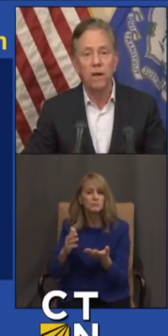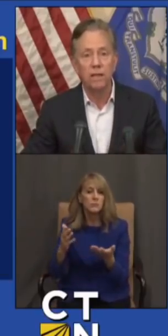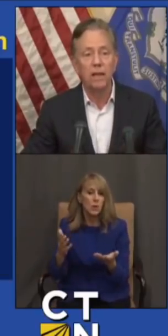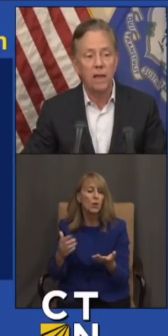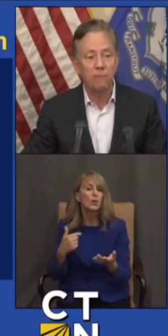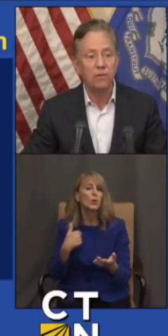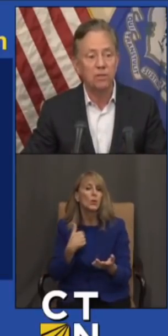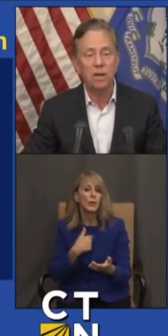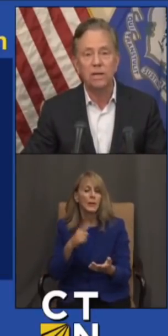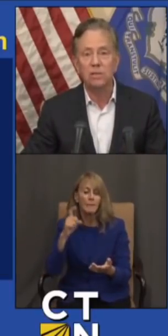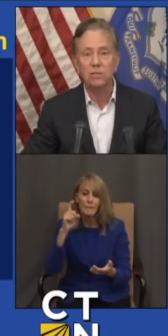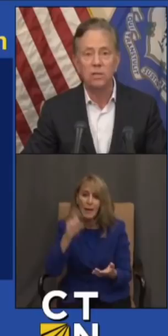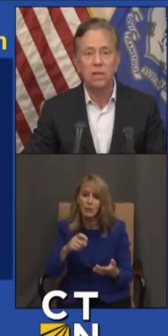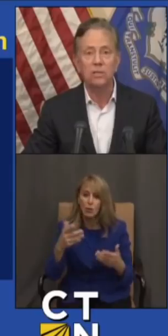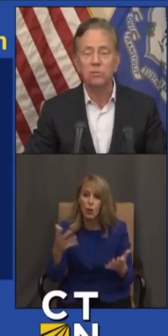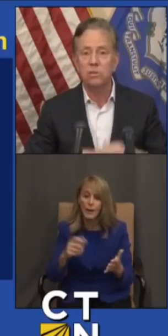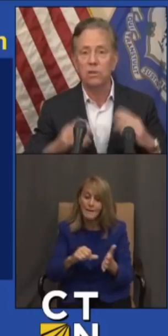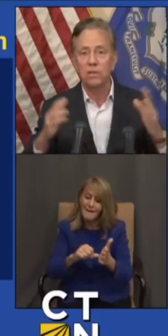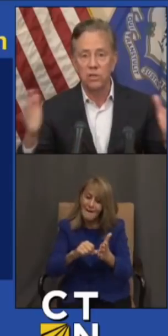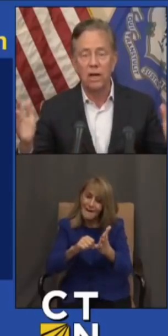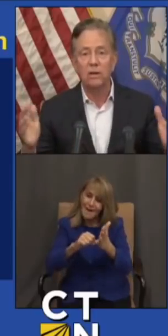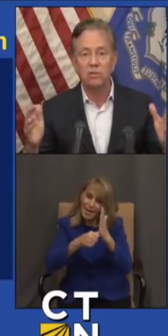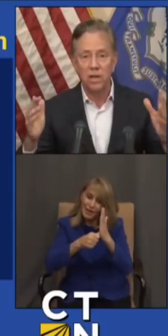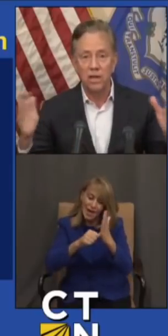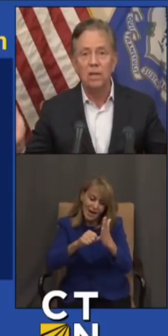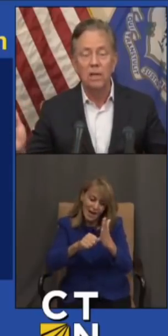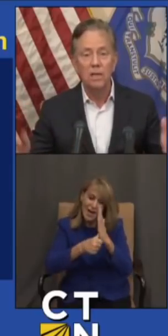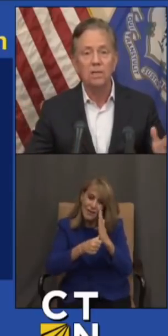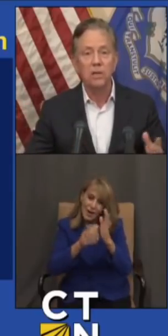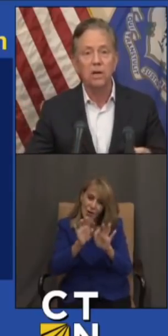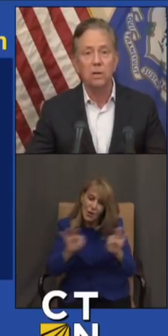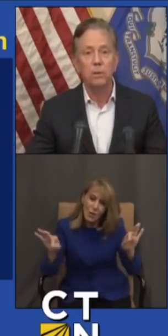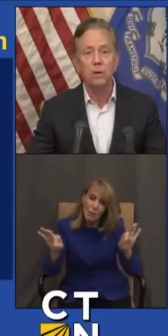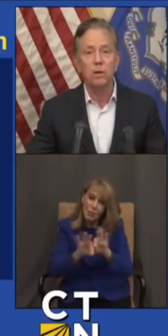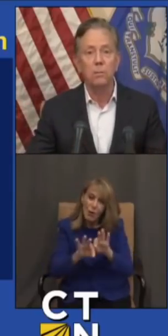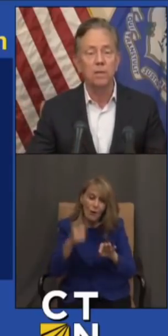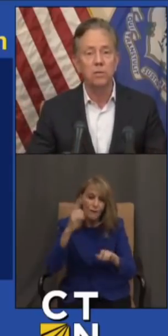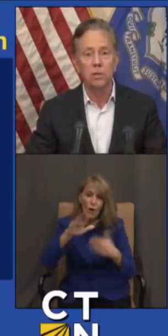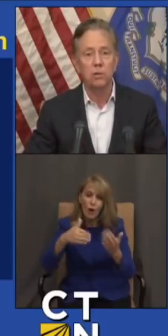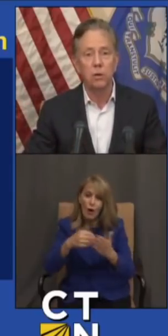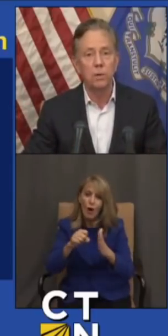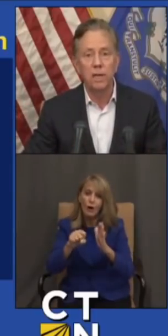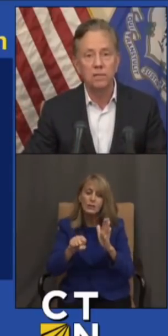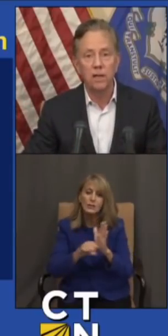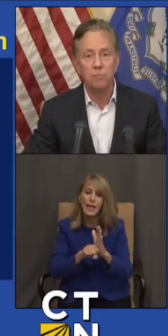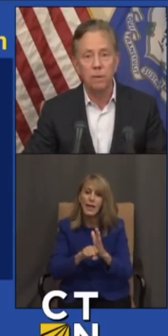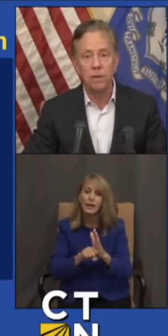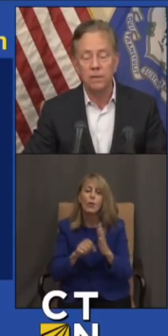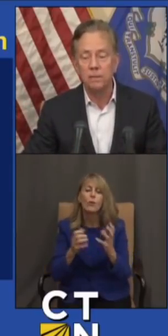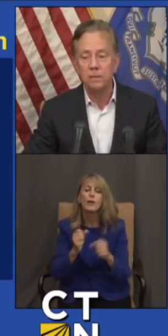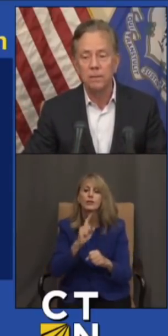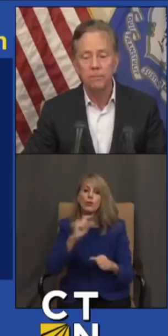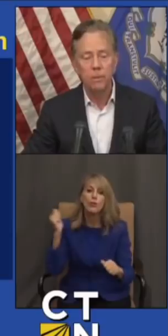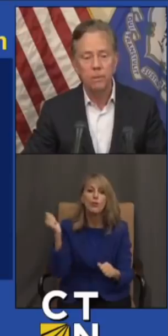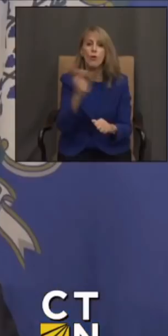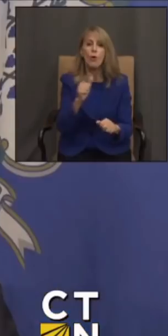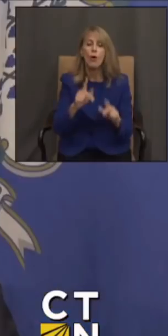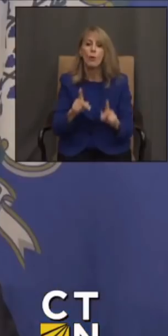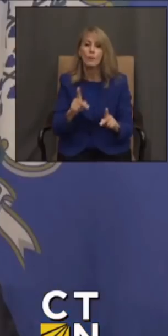we've got to emphasize it's in the interest of the entire state, the entire community, to make sure that nobody gets left behind.